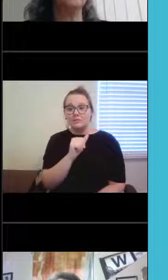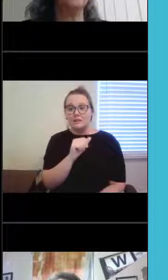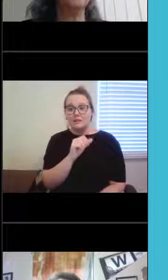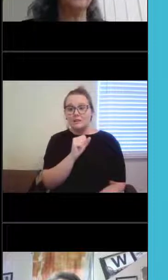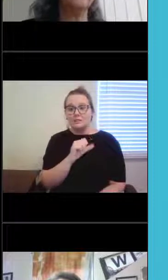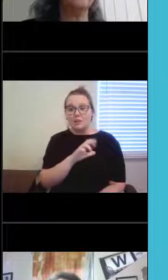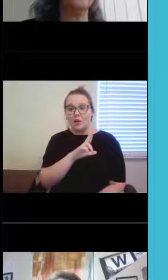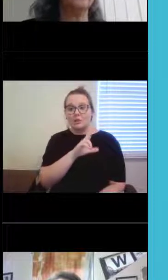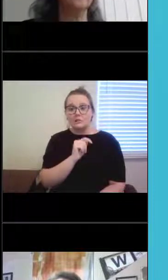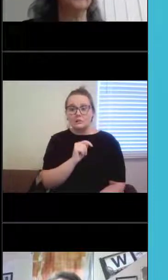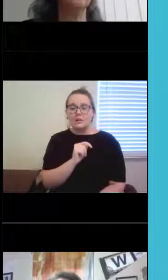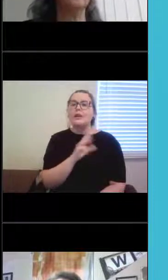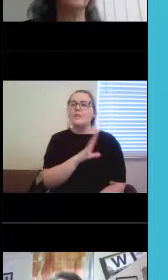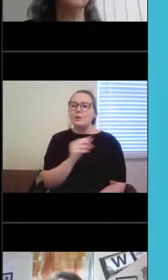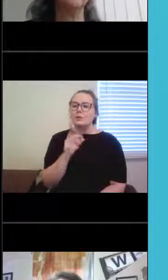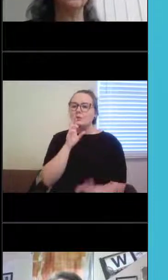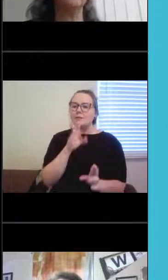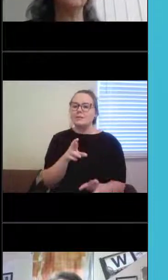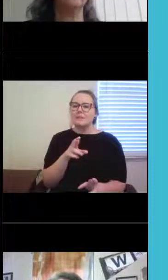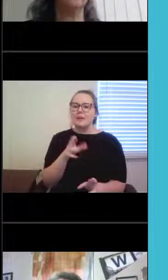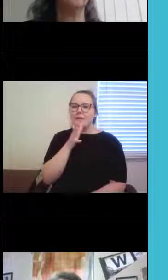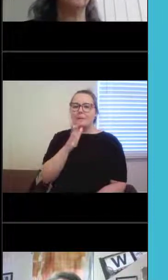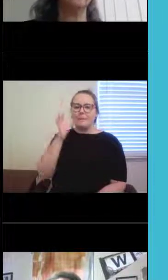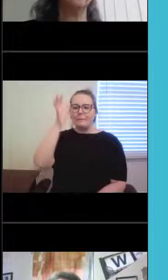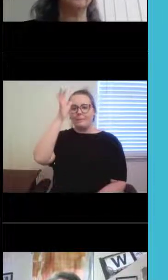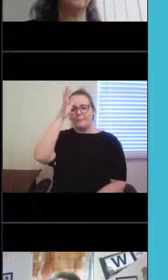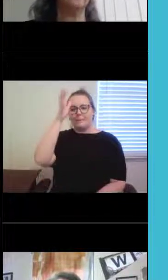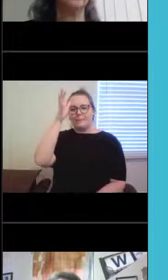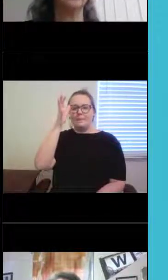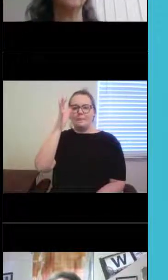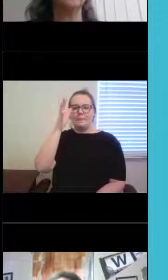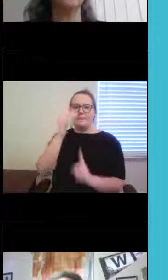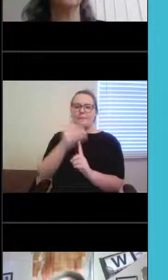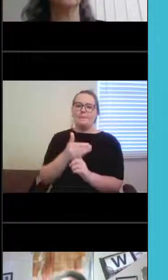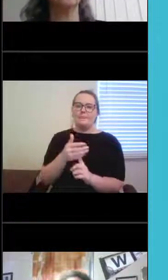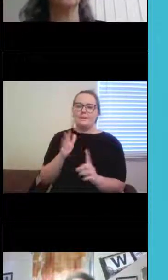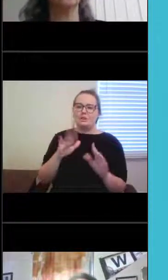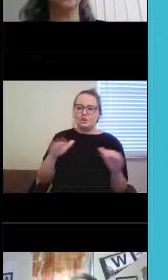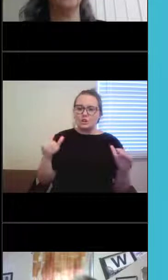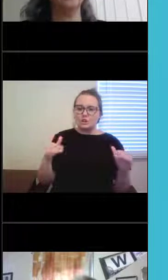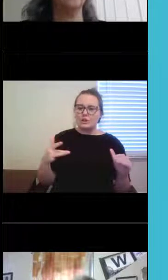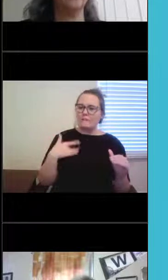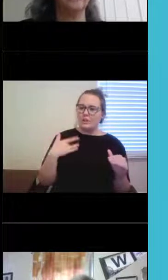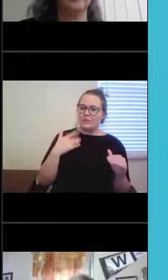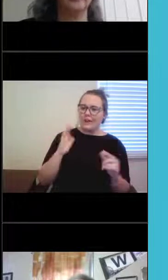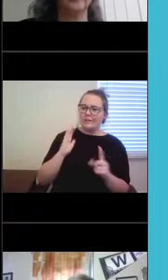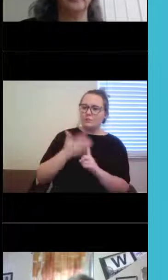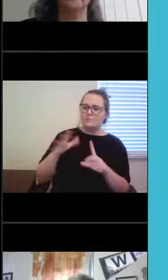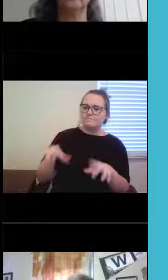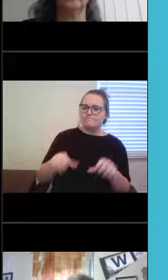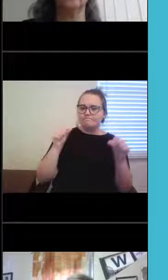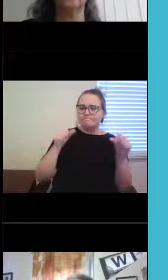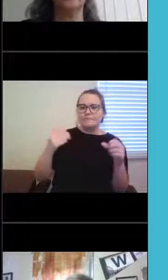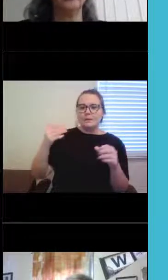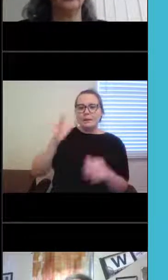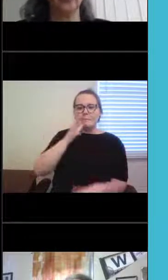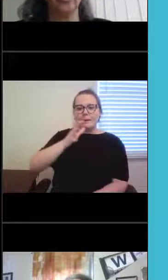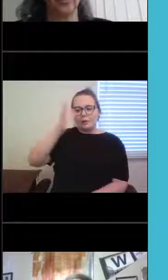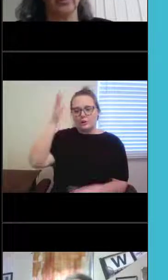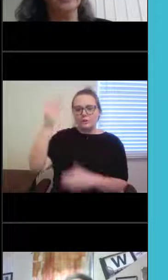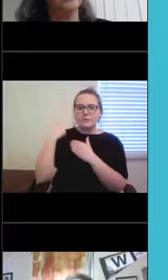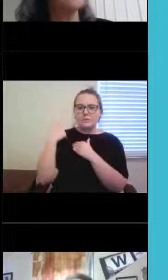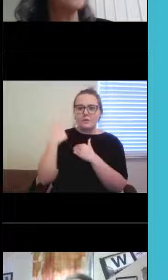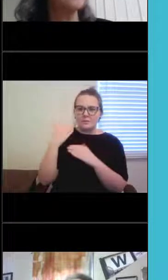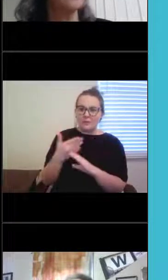was a response of sort of a parentification effect where children felt obligated to take on adult or parenting responsibilities before they were ready to